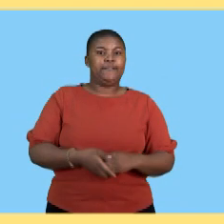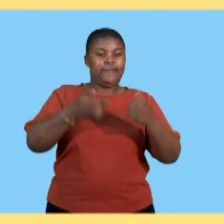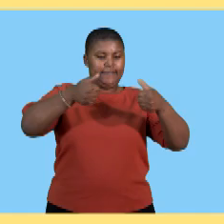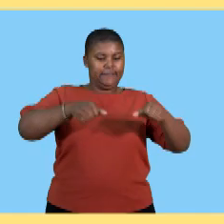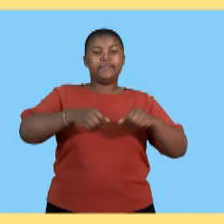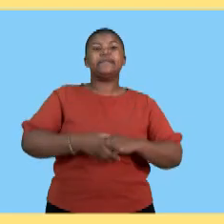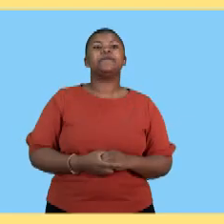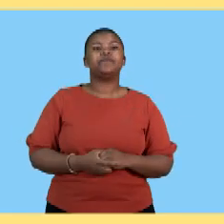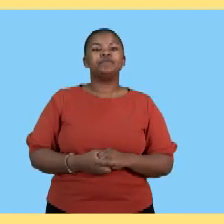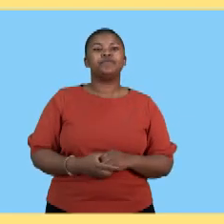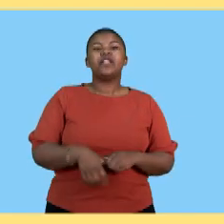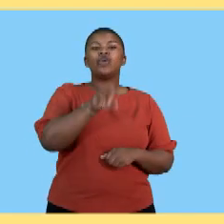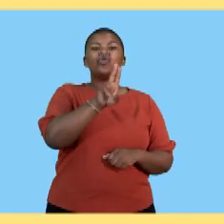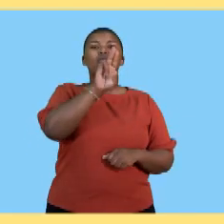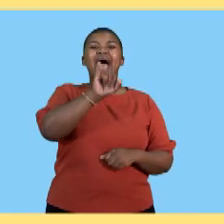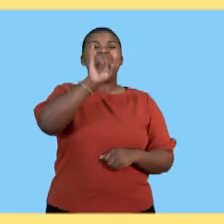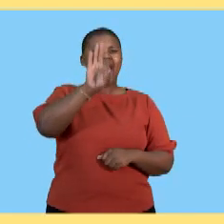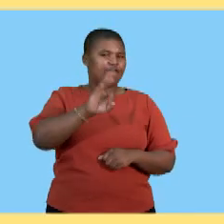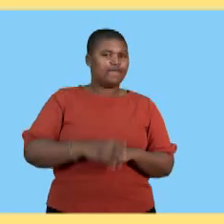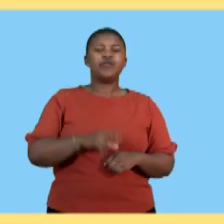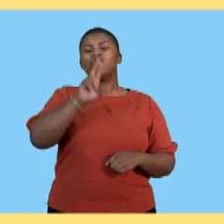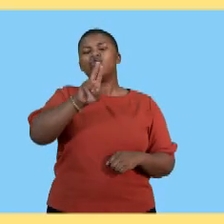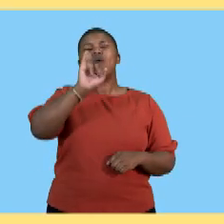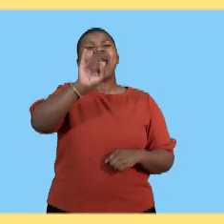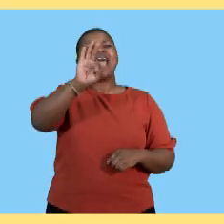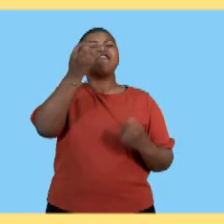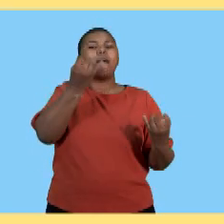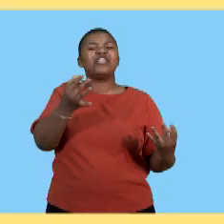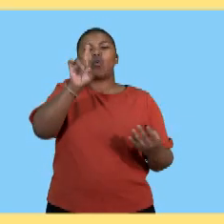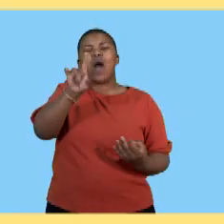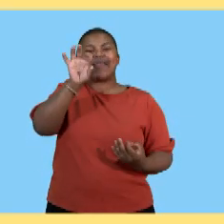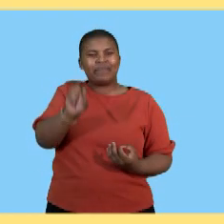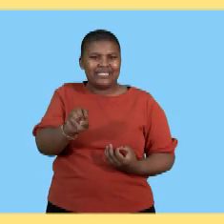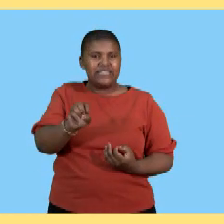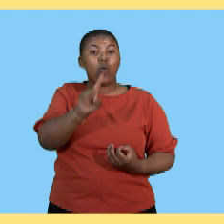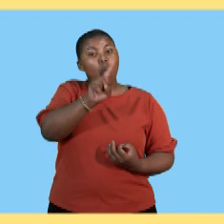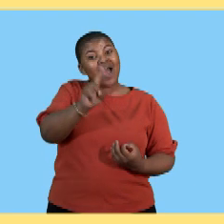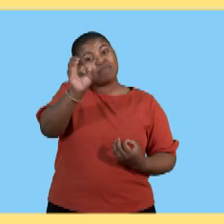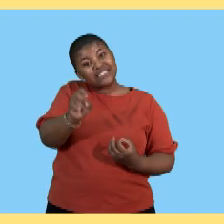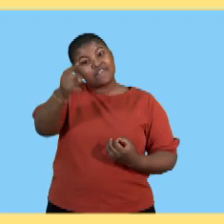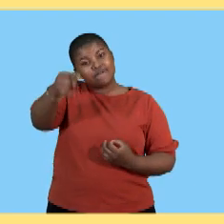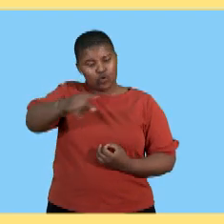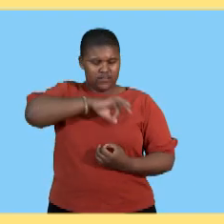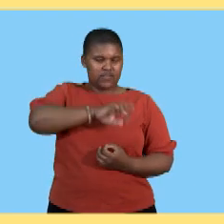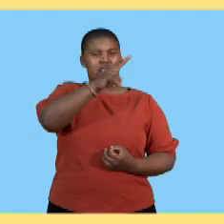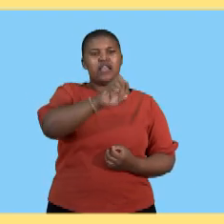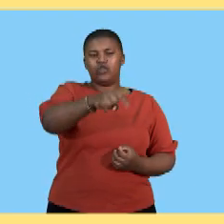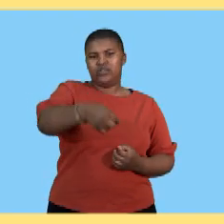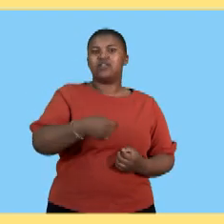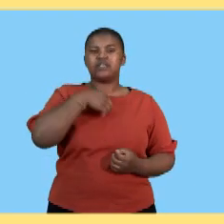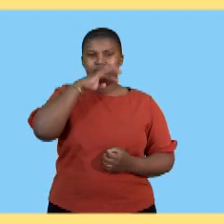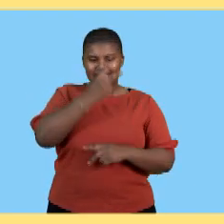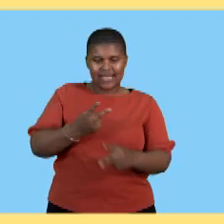one is the UIF. And my UIF is 1% of gross salary. So I'll take my gross